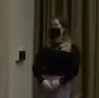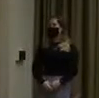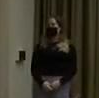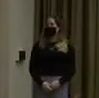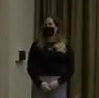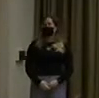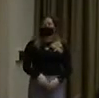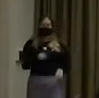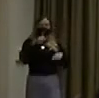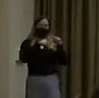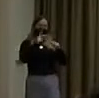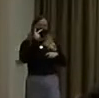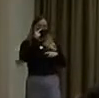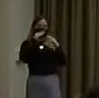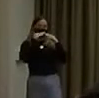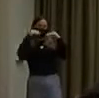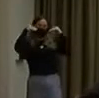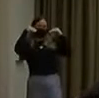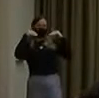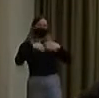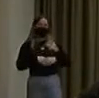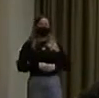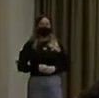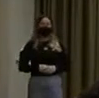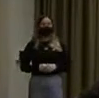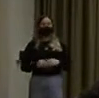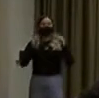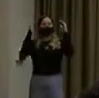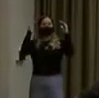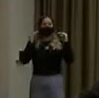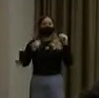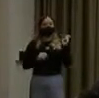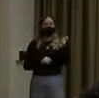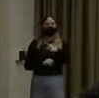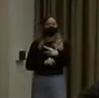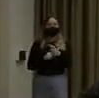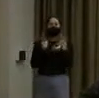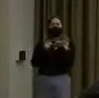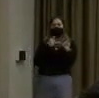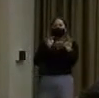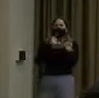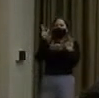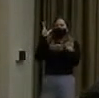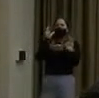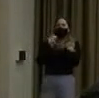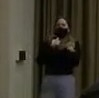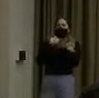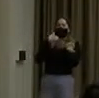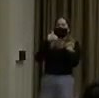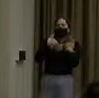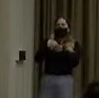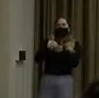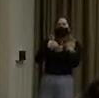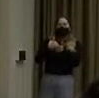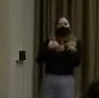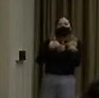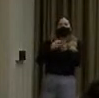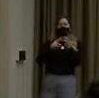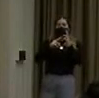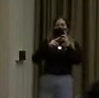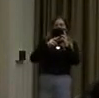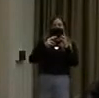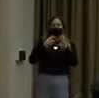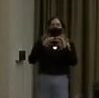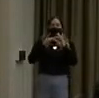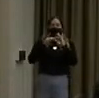Couldn't see you smiling. So one of the things that I heard a lot about was all of the building of trust,